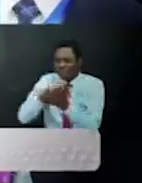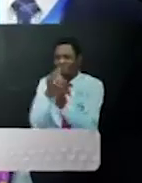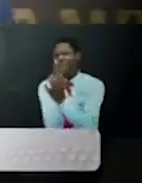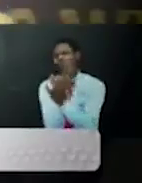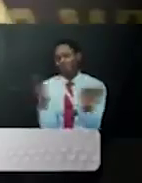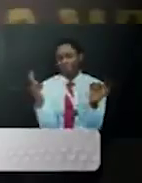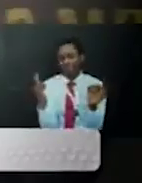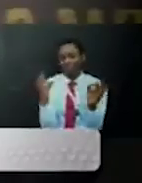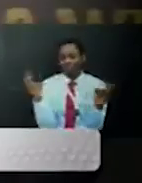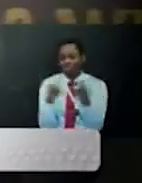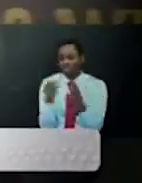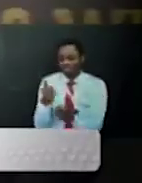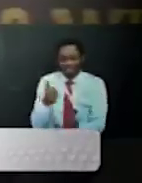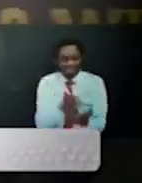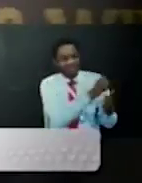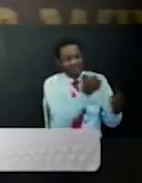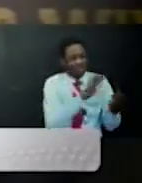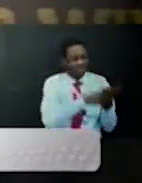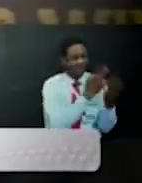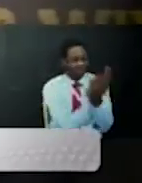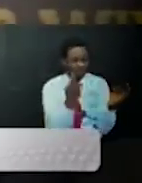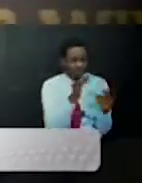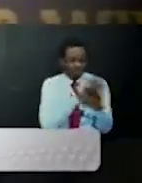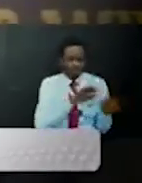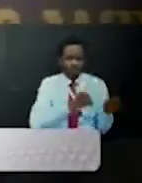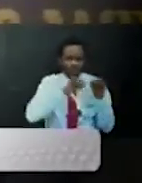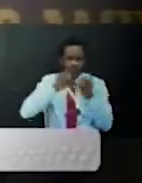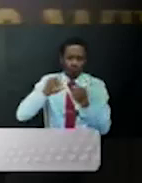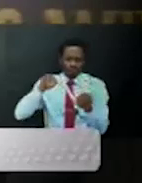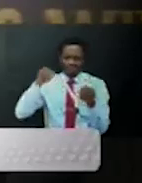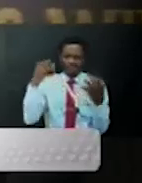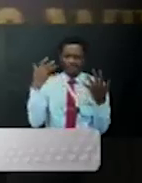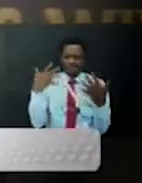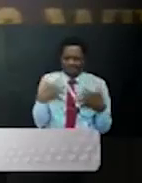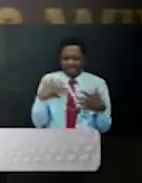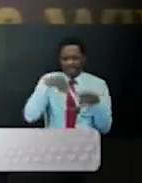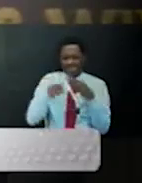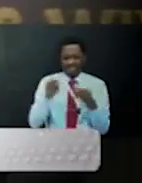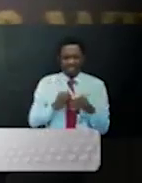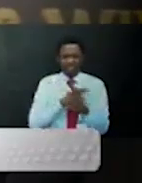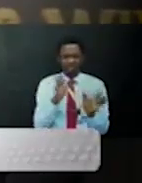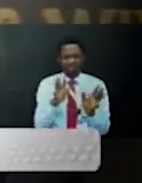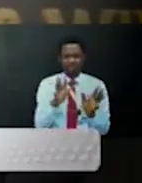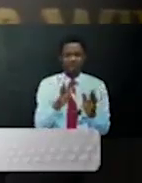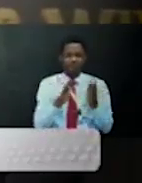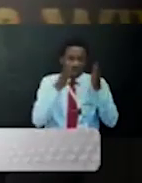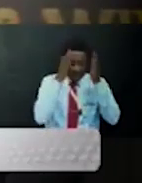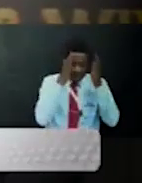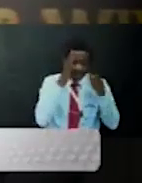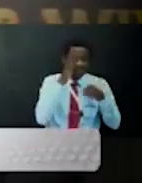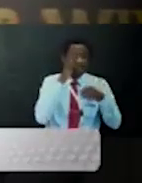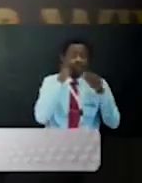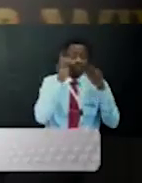yoke. But don't put fear in them. So let's pay attention to this test that we want you to deal